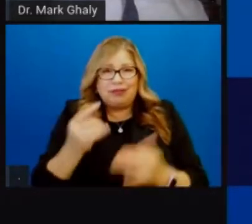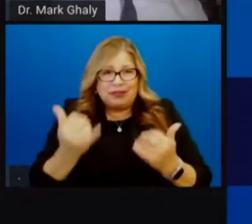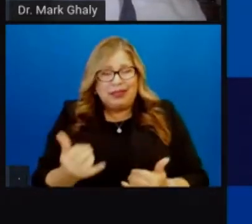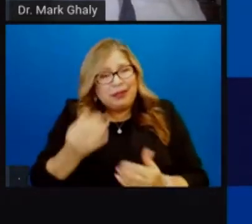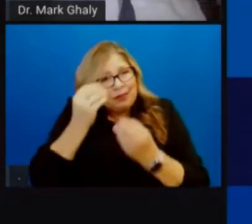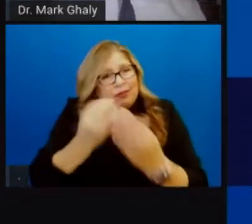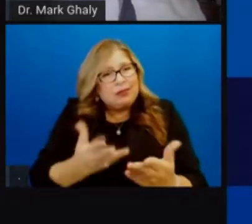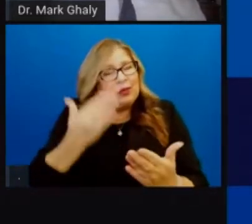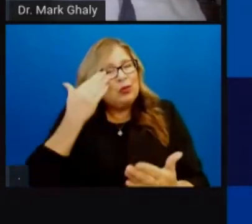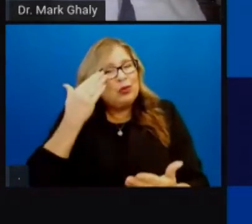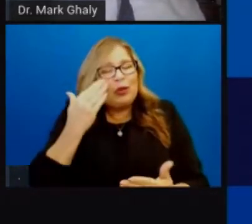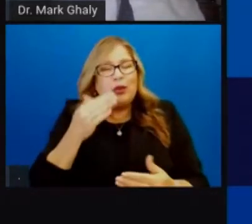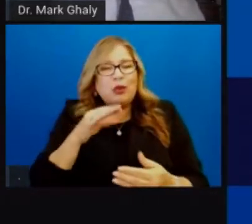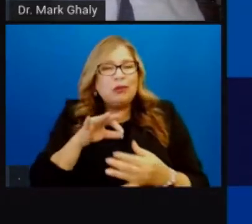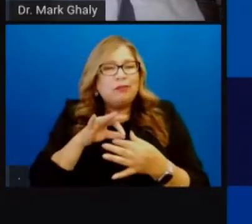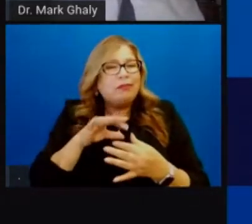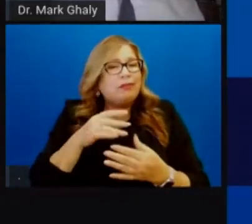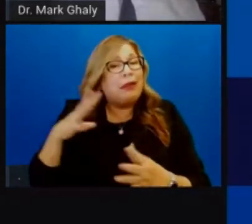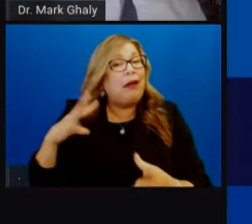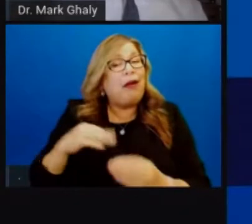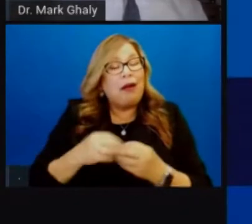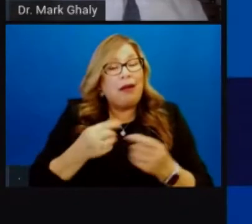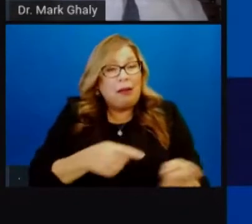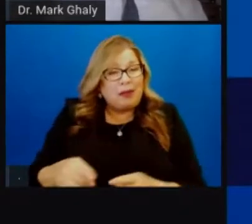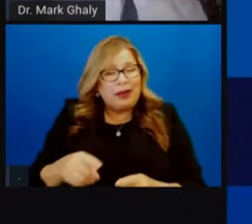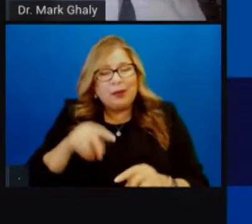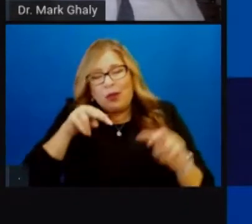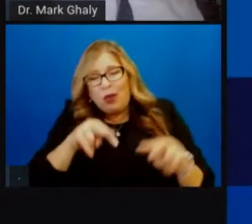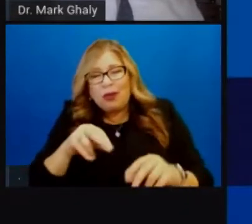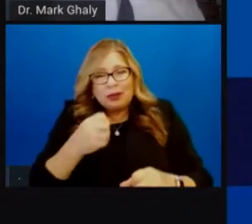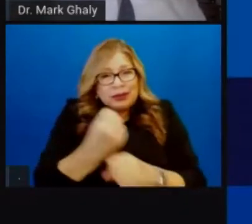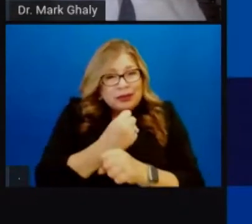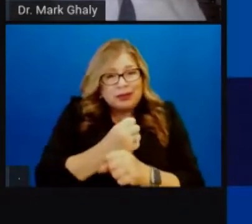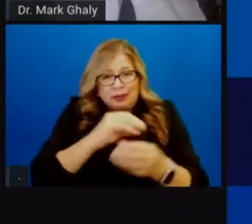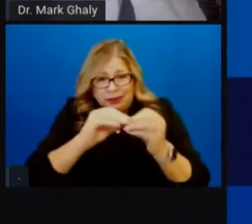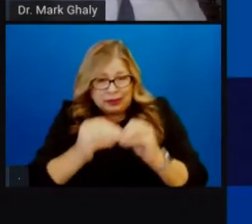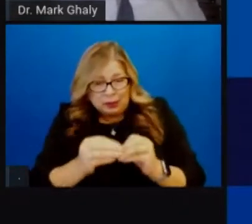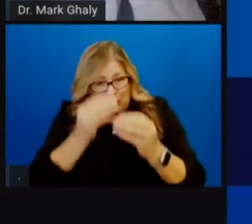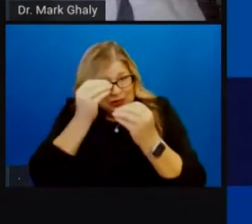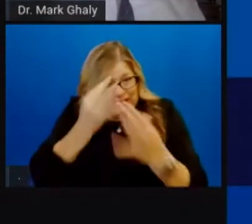data, making sure and confirming that the data trends were what we